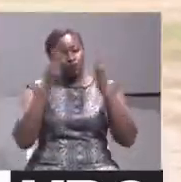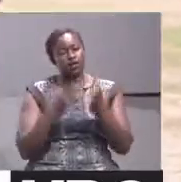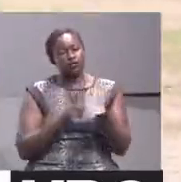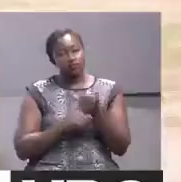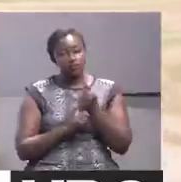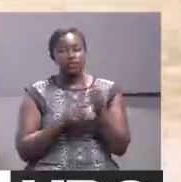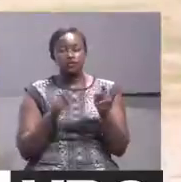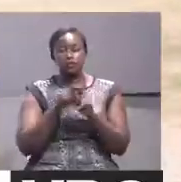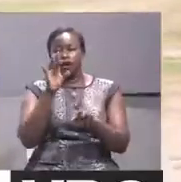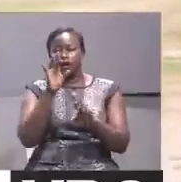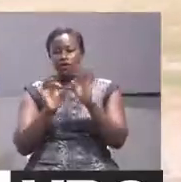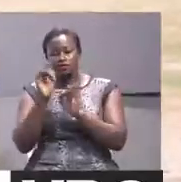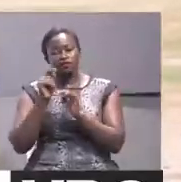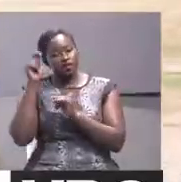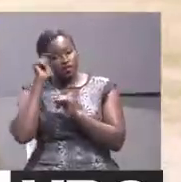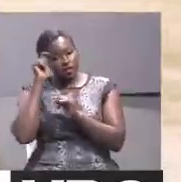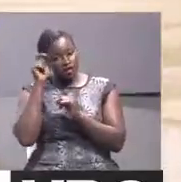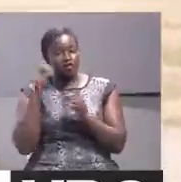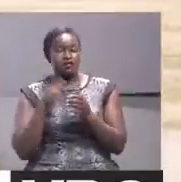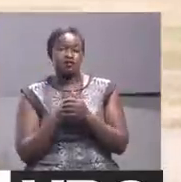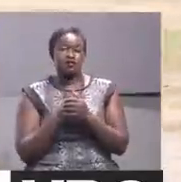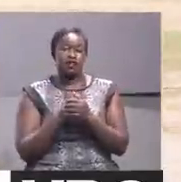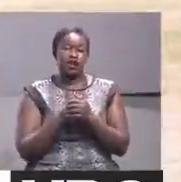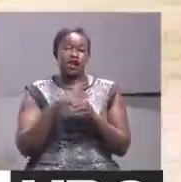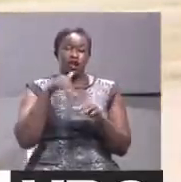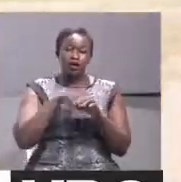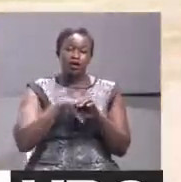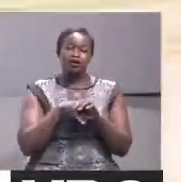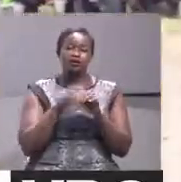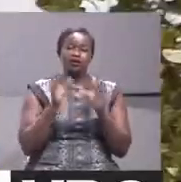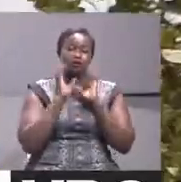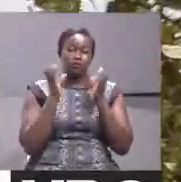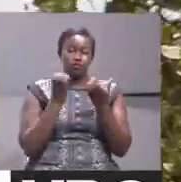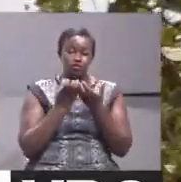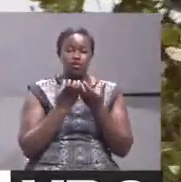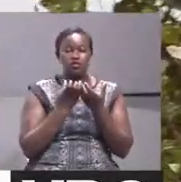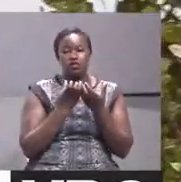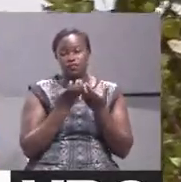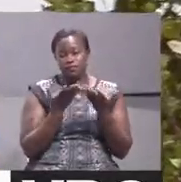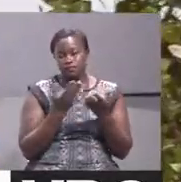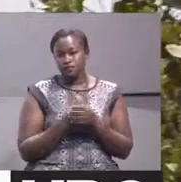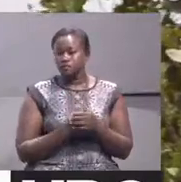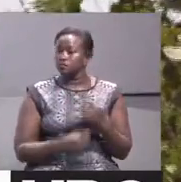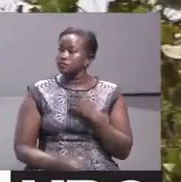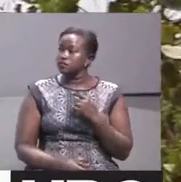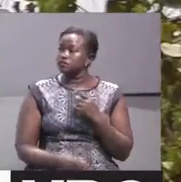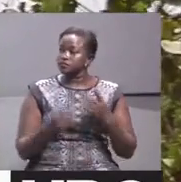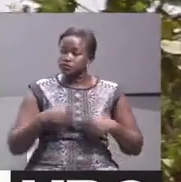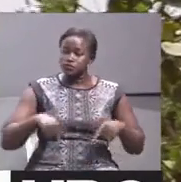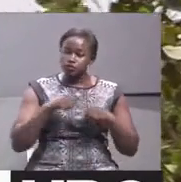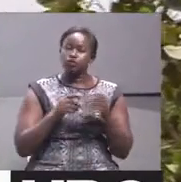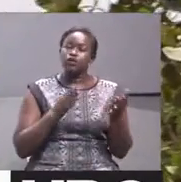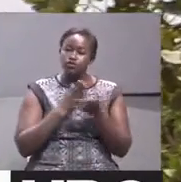to identify talent within Serere District Athletics Community. We sincerely appreciate